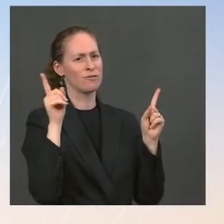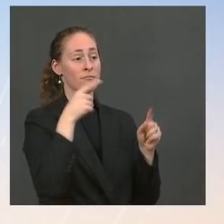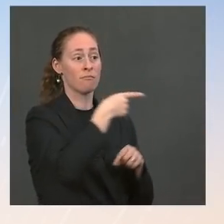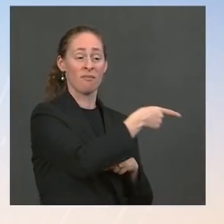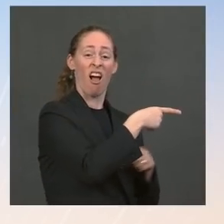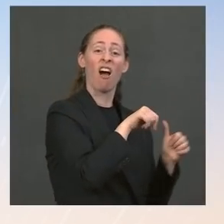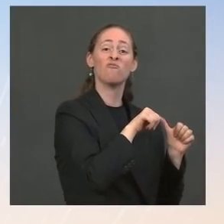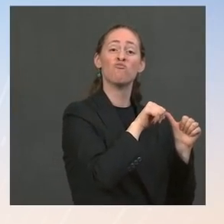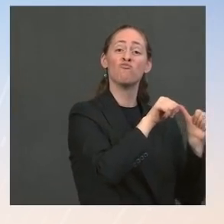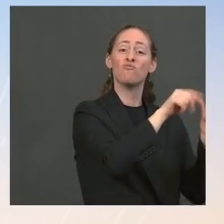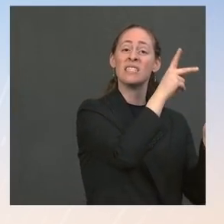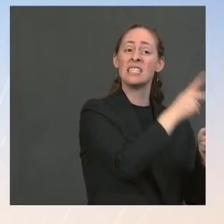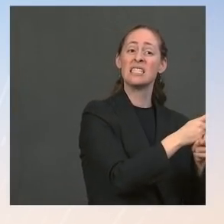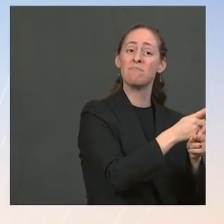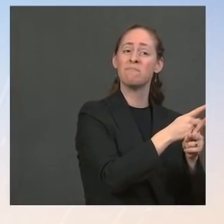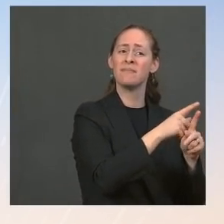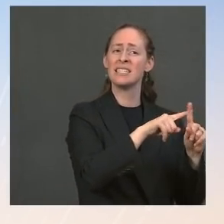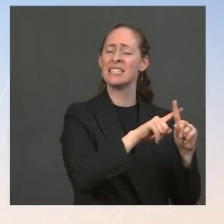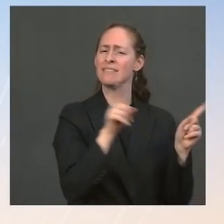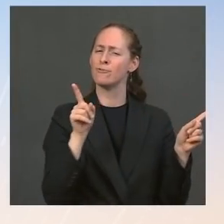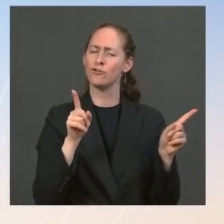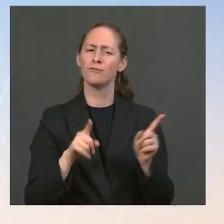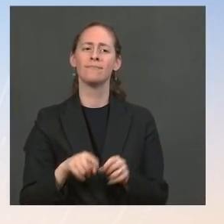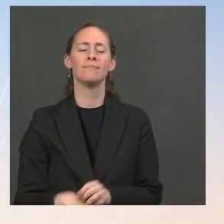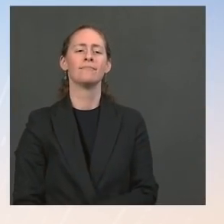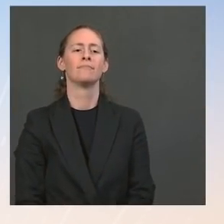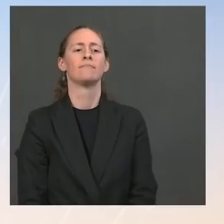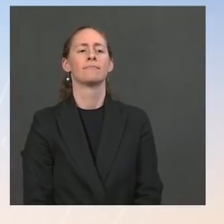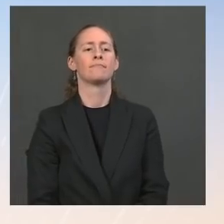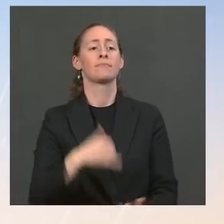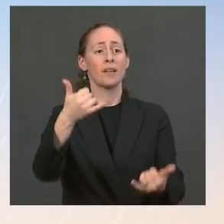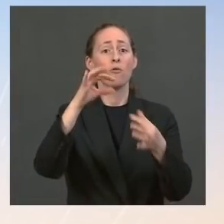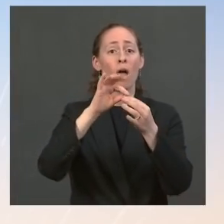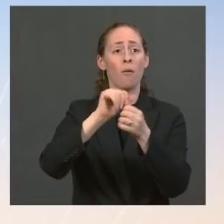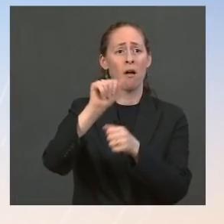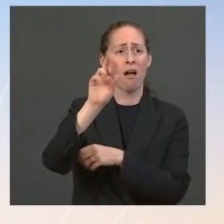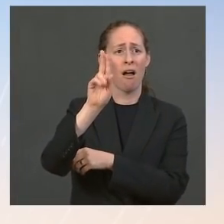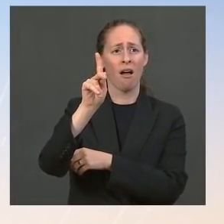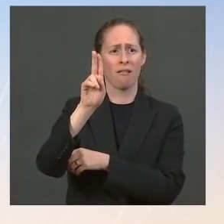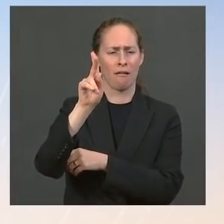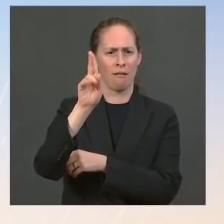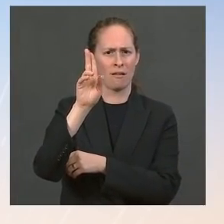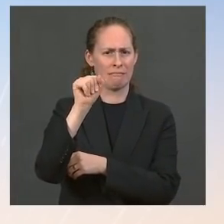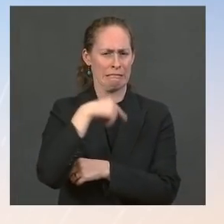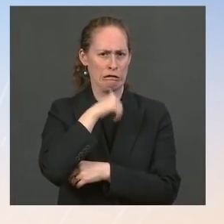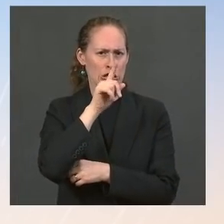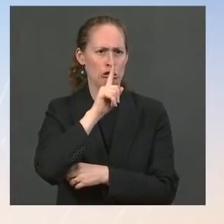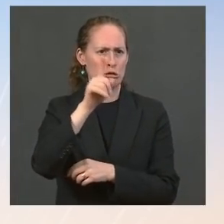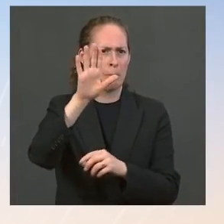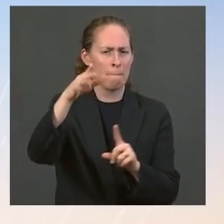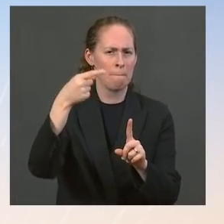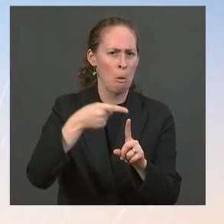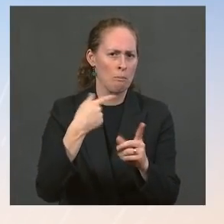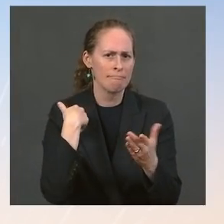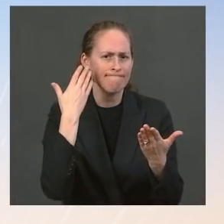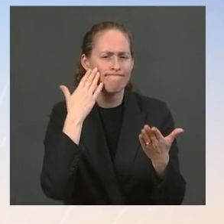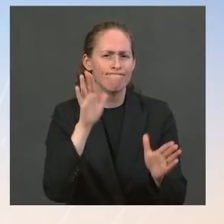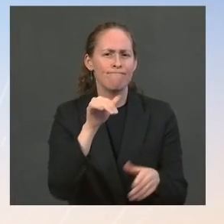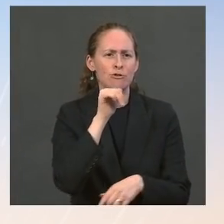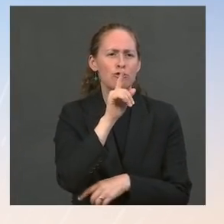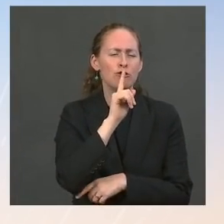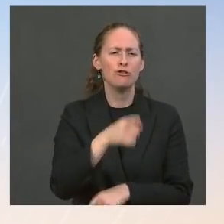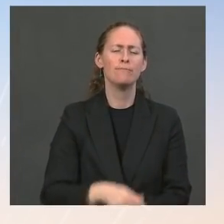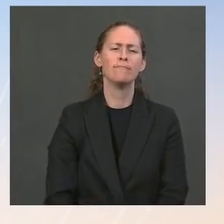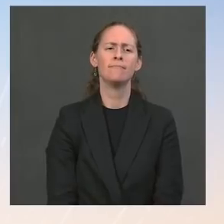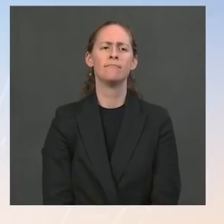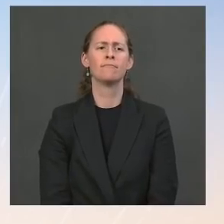people strongly support. As it relates to AUKUS, I'm not even sure what that's referring to in terms of what they're comparing. The president